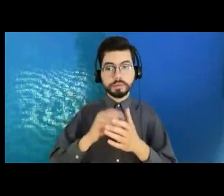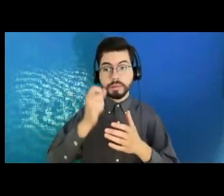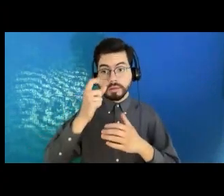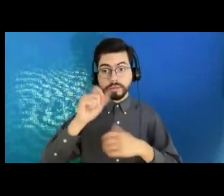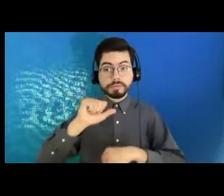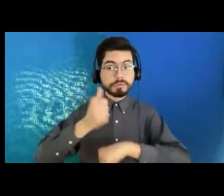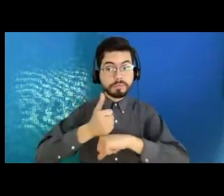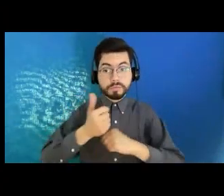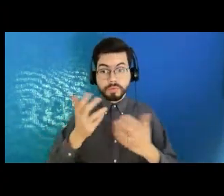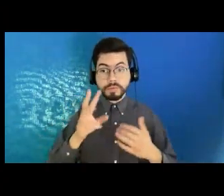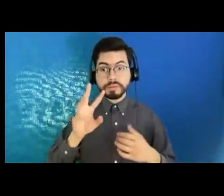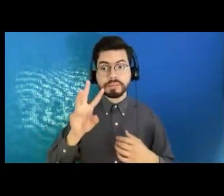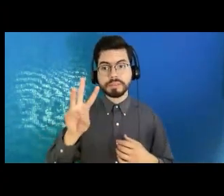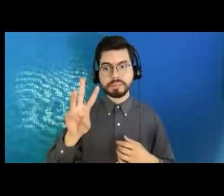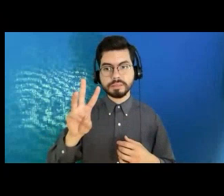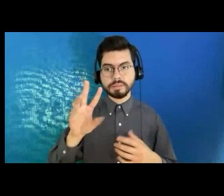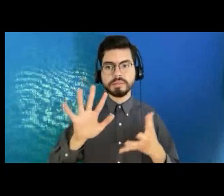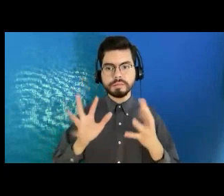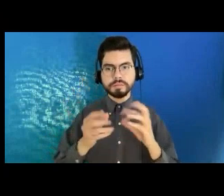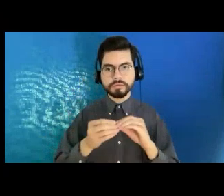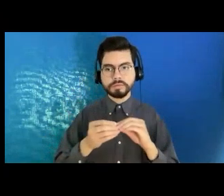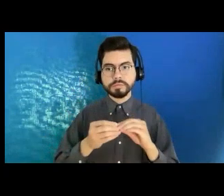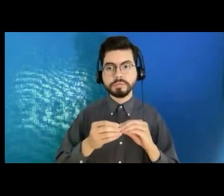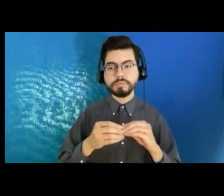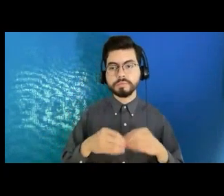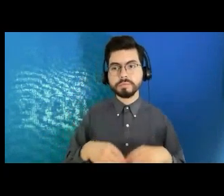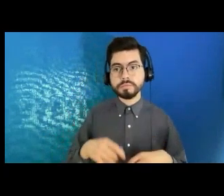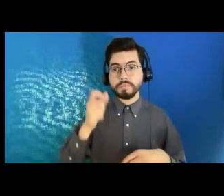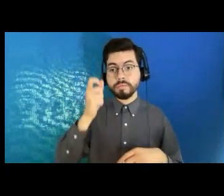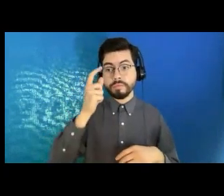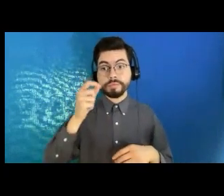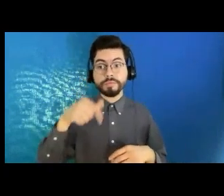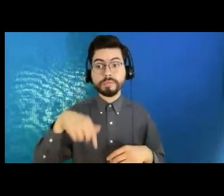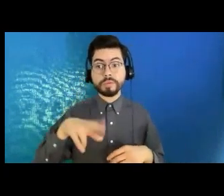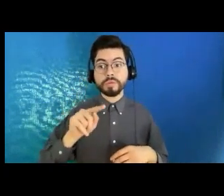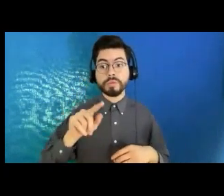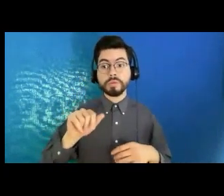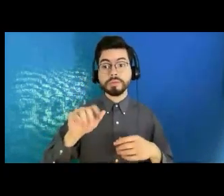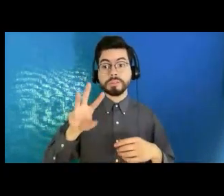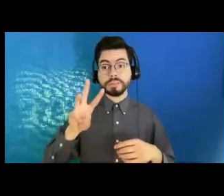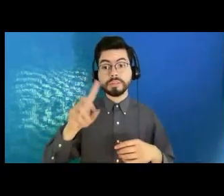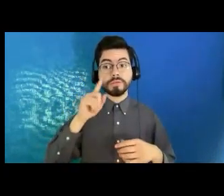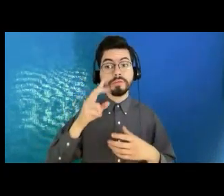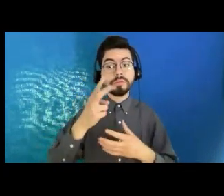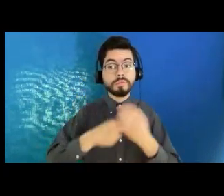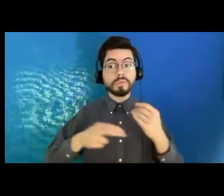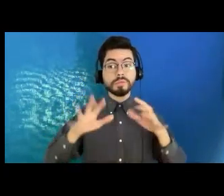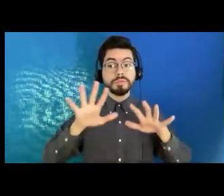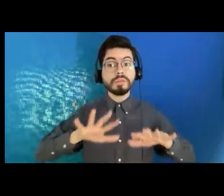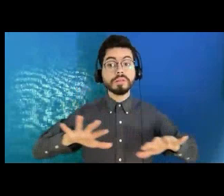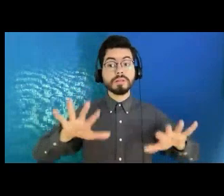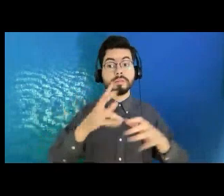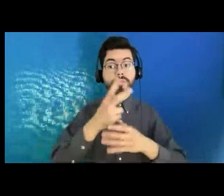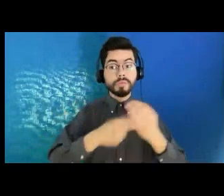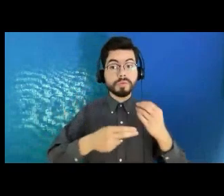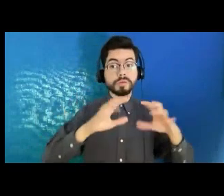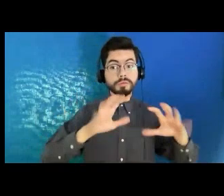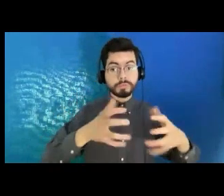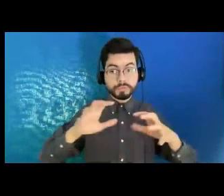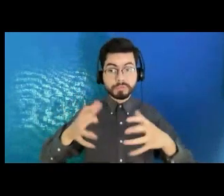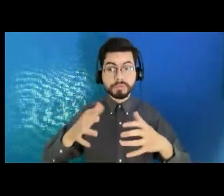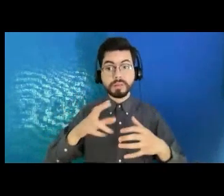is they did reinstate the quota, but they made it a quota of 6 across both hunt units. And so it wasn't 3 and 3 or